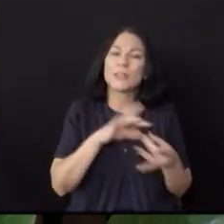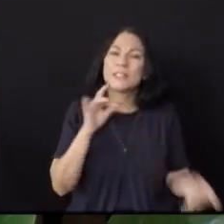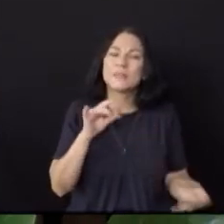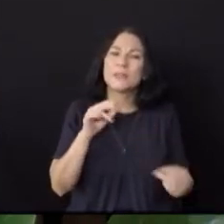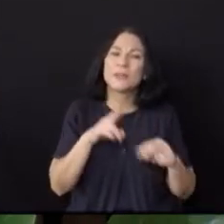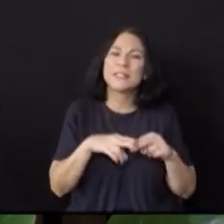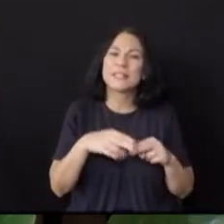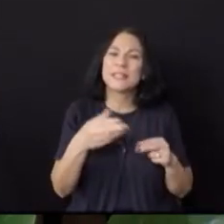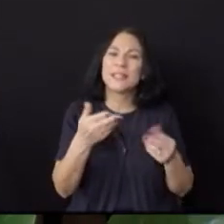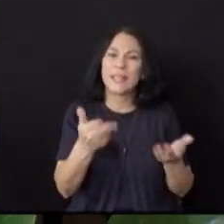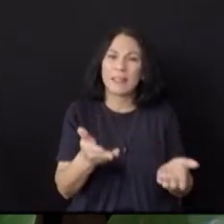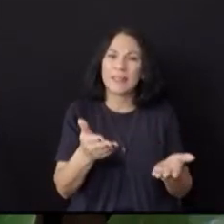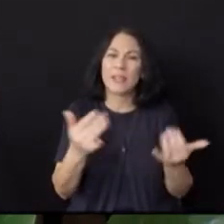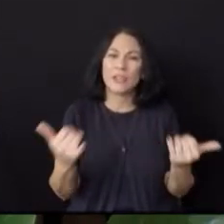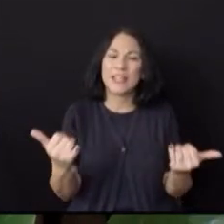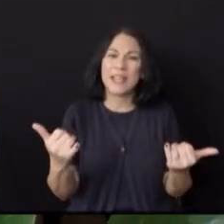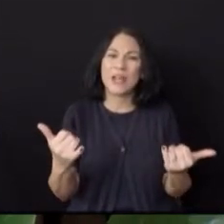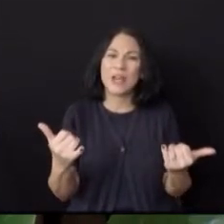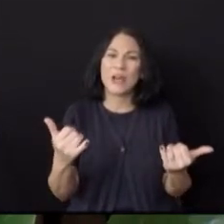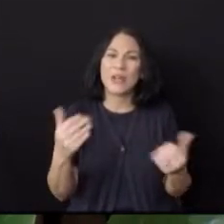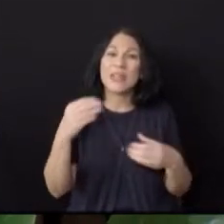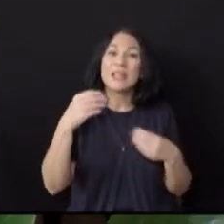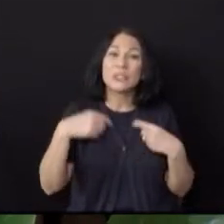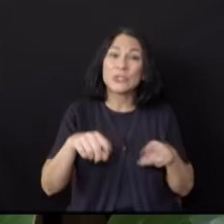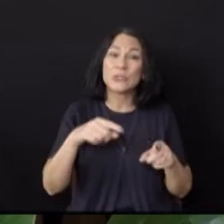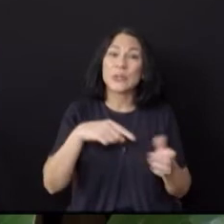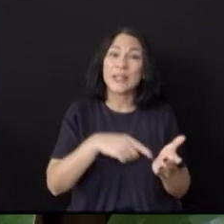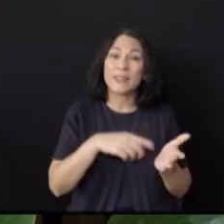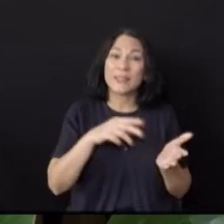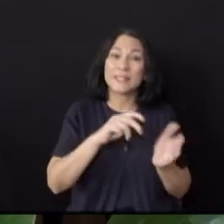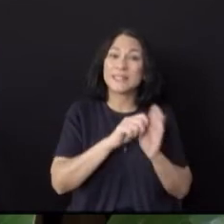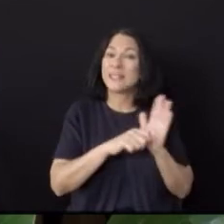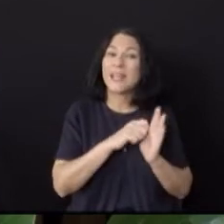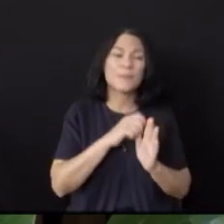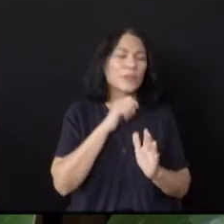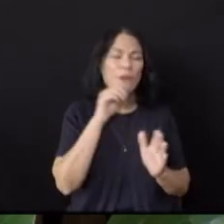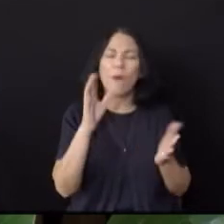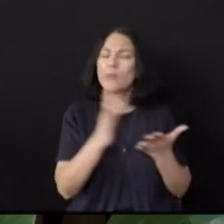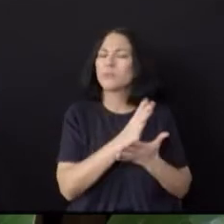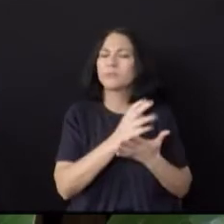now, that in this time would not be wasted,